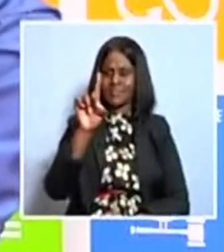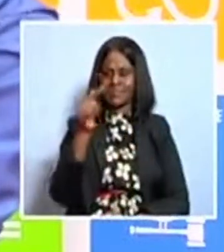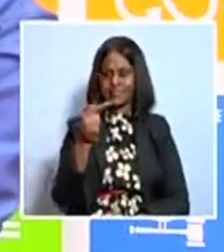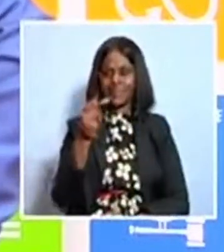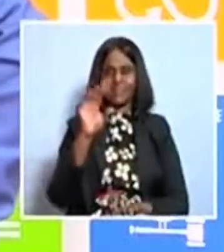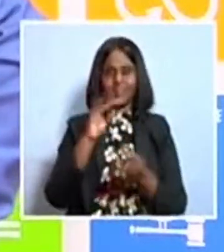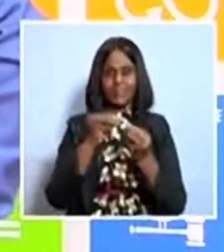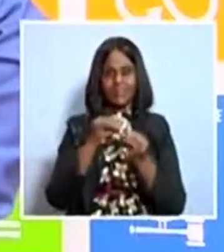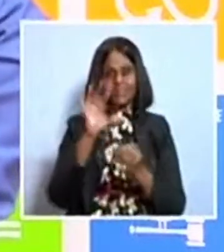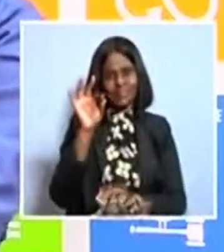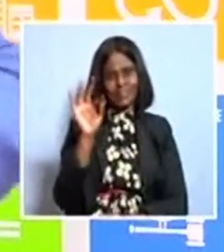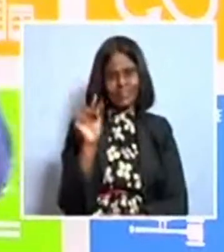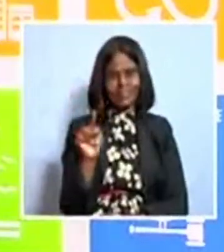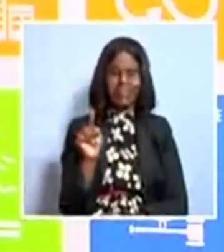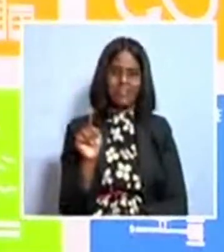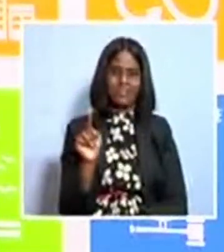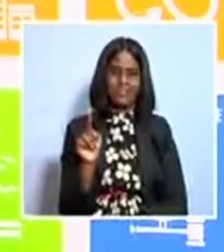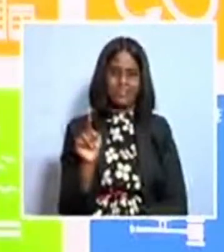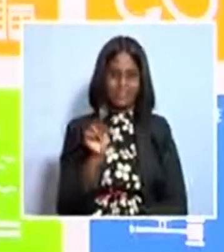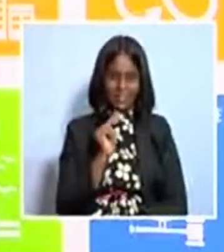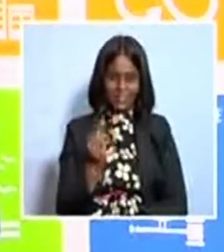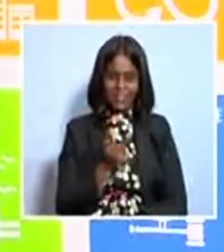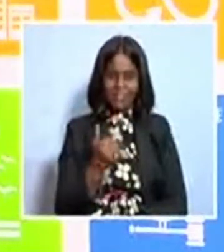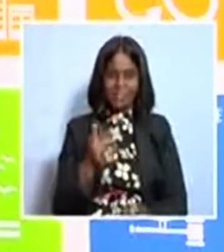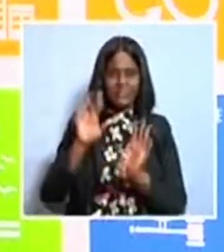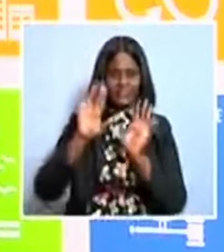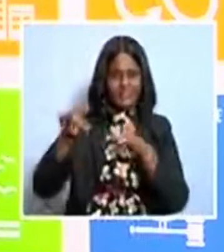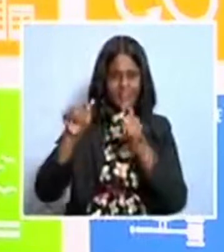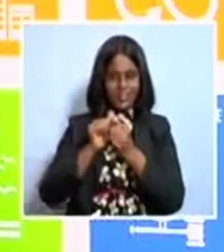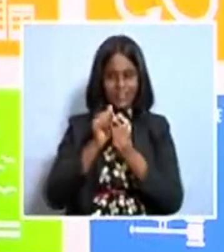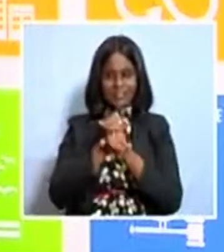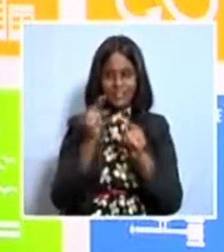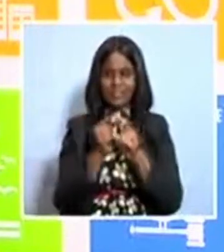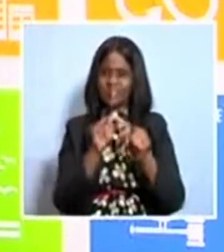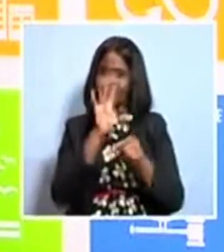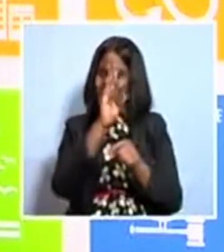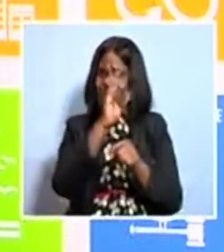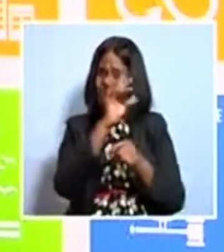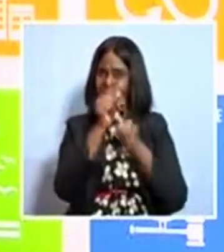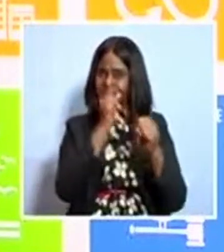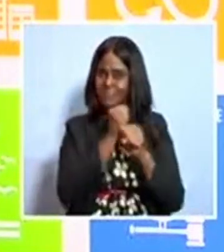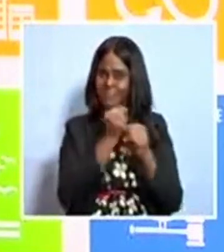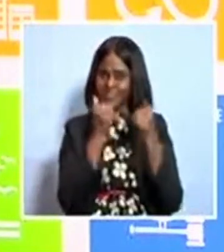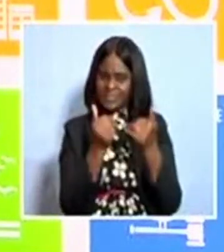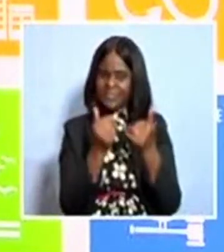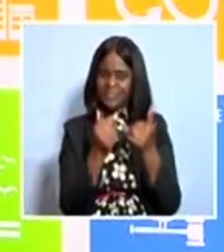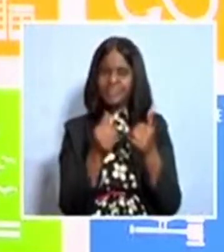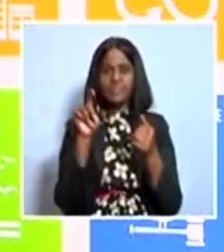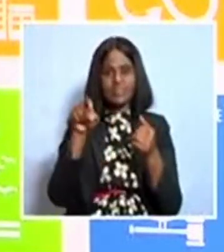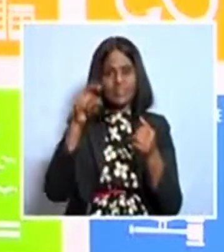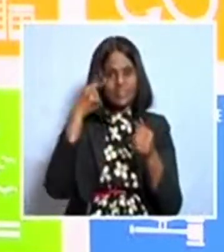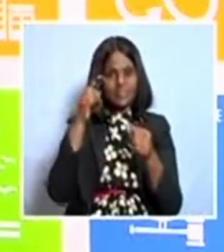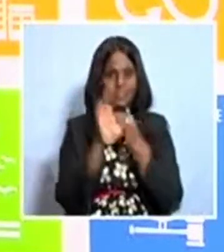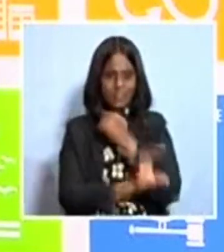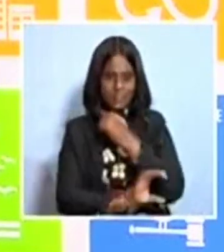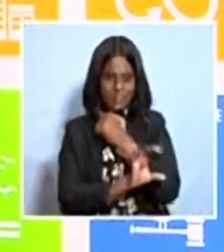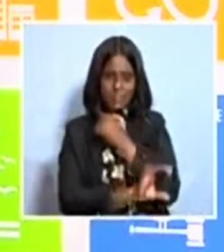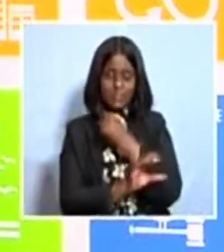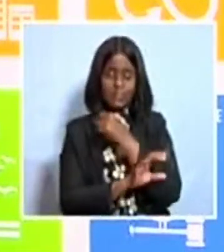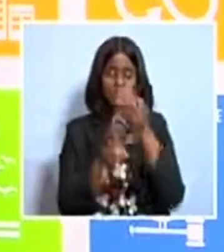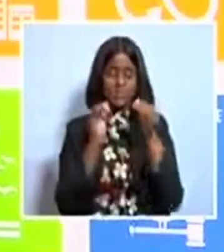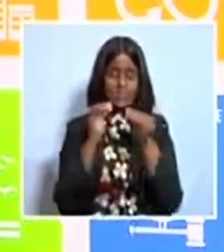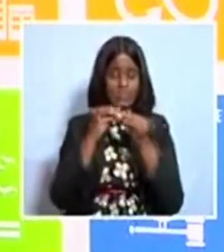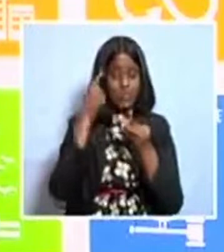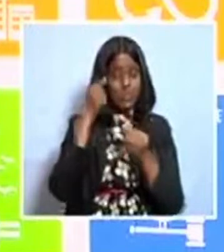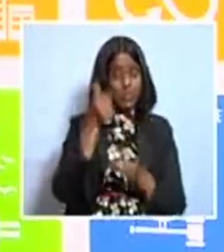goal, we are remaining within just under 7 years. There's need for the country, for